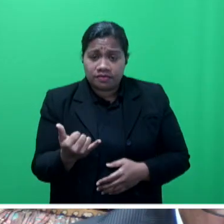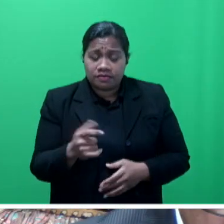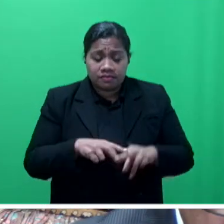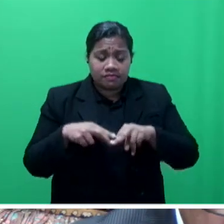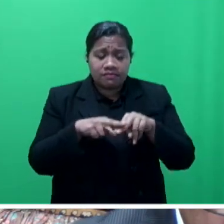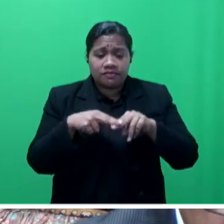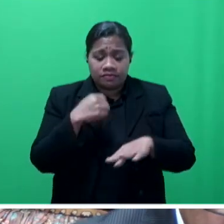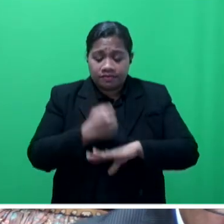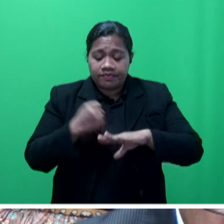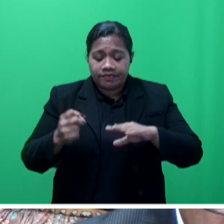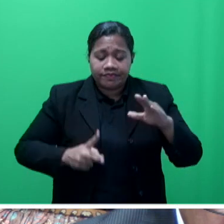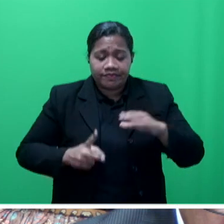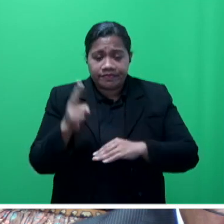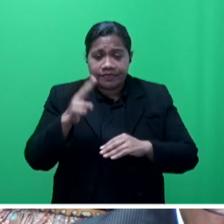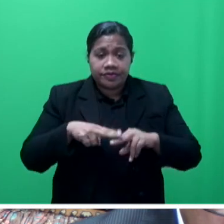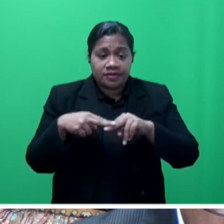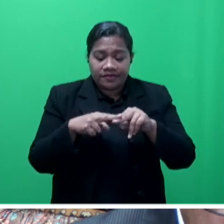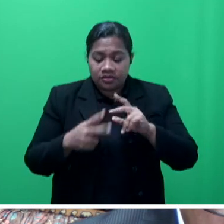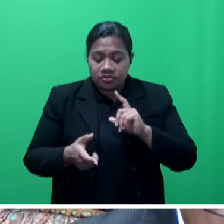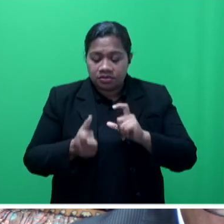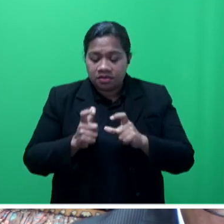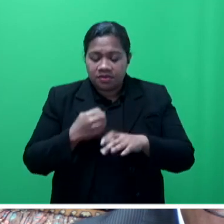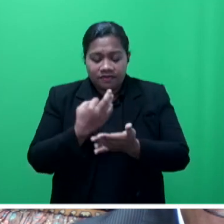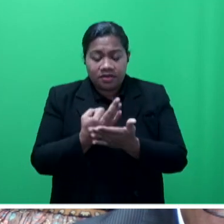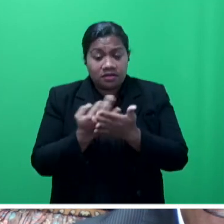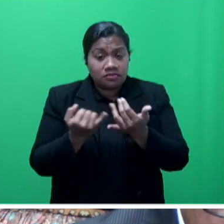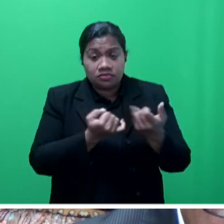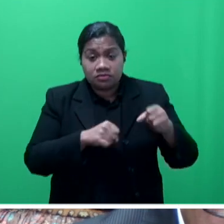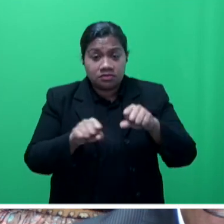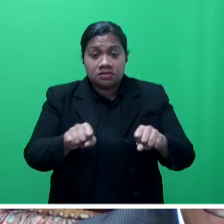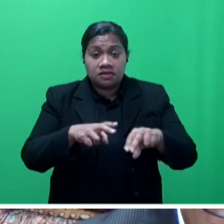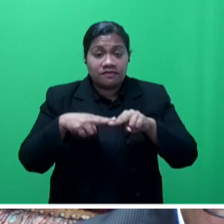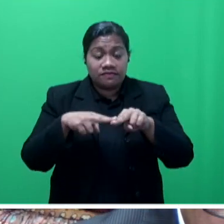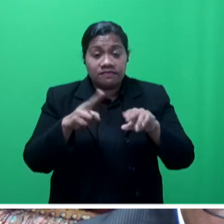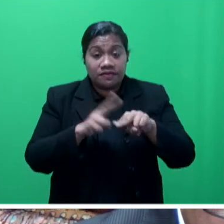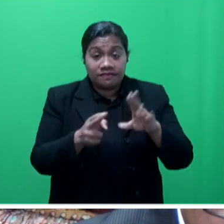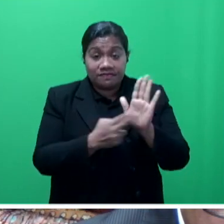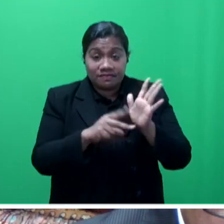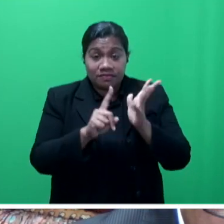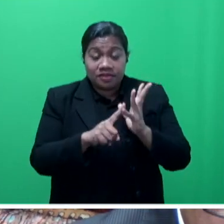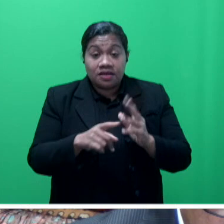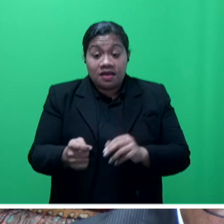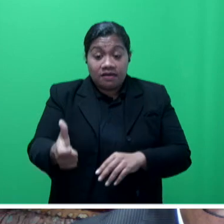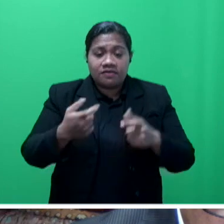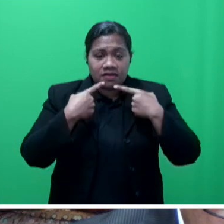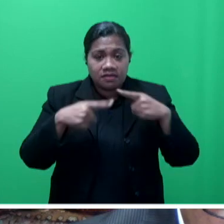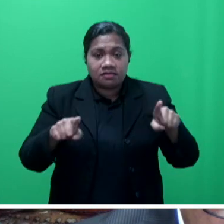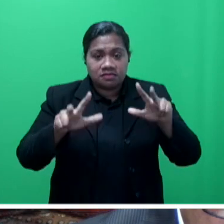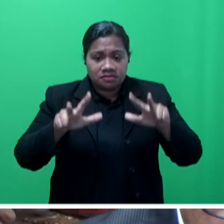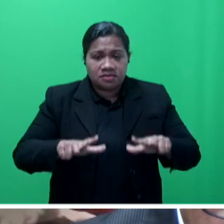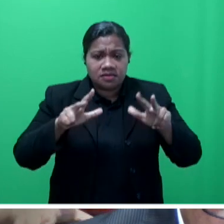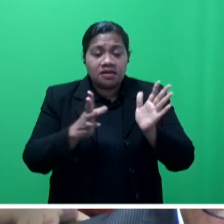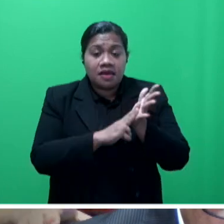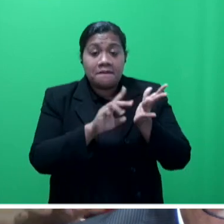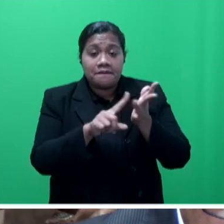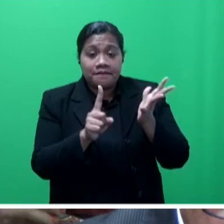government launched the Fiji Climate Finance Strategy at the Fijian National University immediately after the announcement of the signing of the MOU